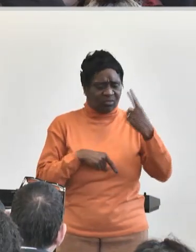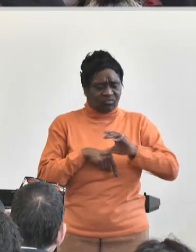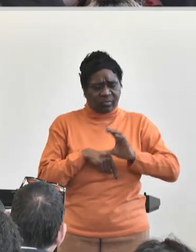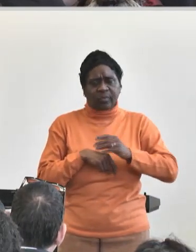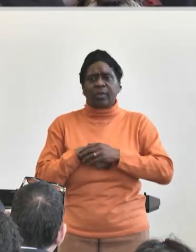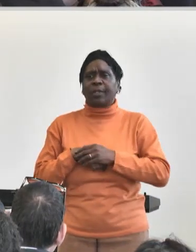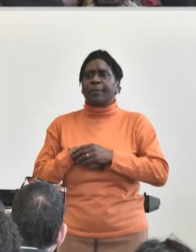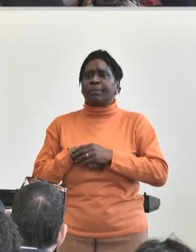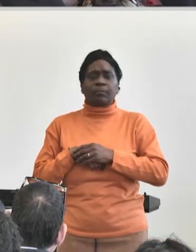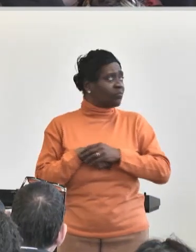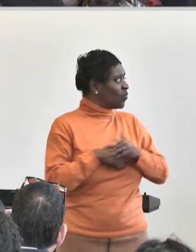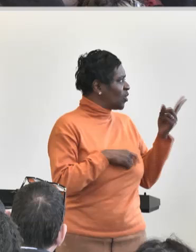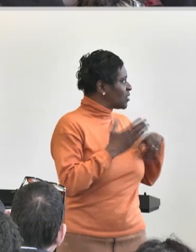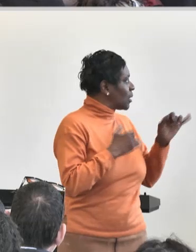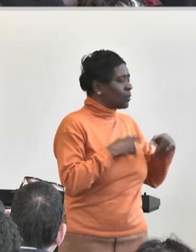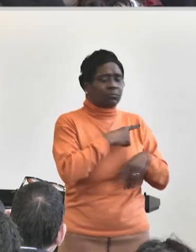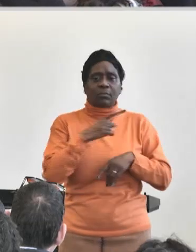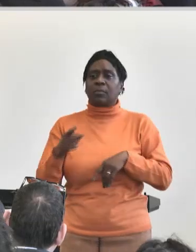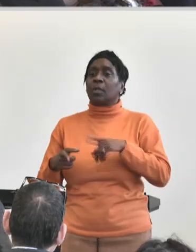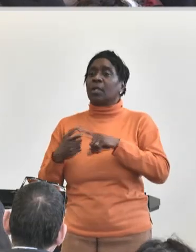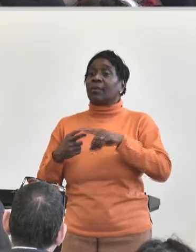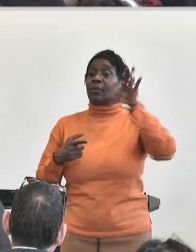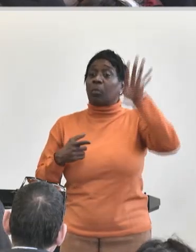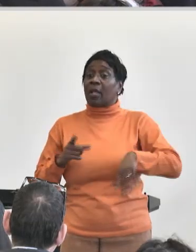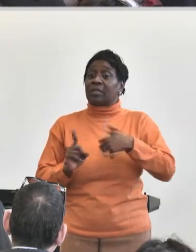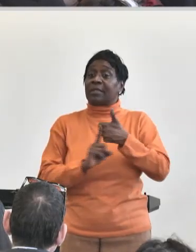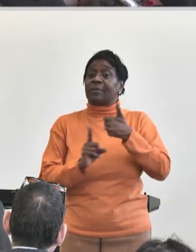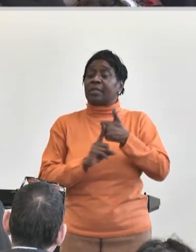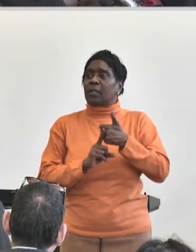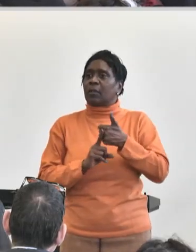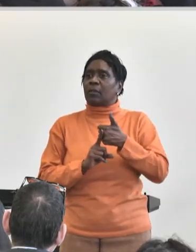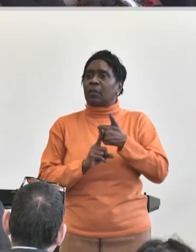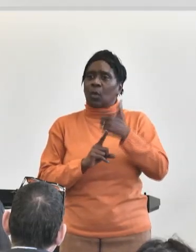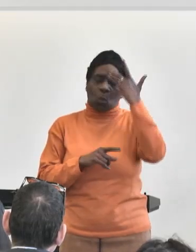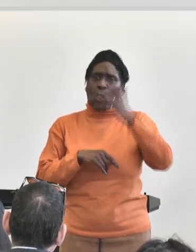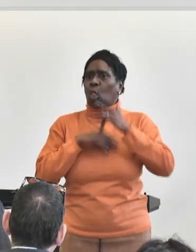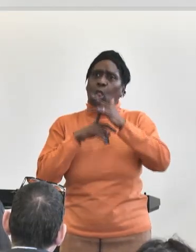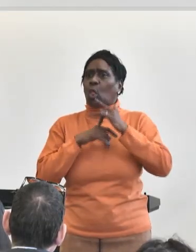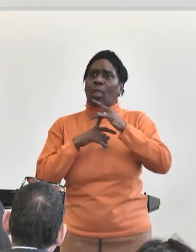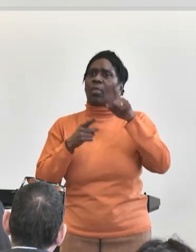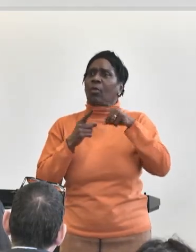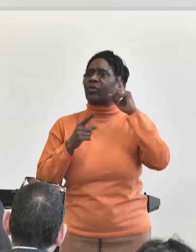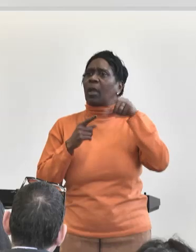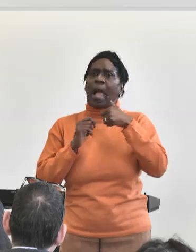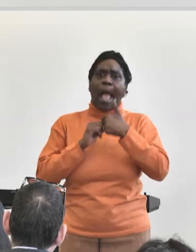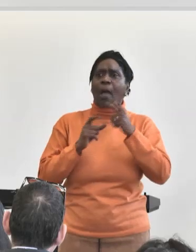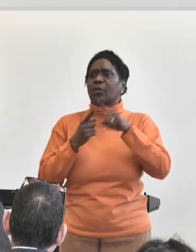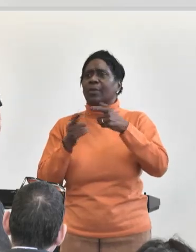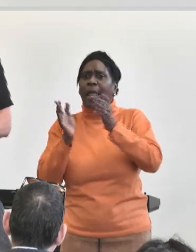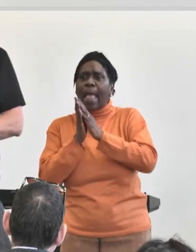And the, what's that? And the pastor was preoccupied with thoughts of how he was going to ask